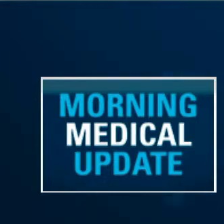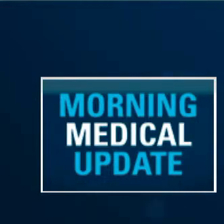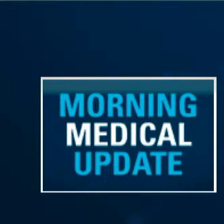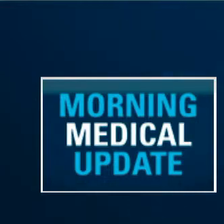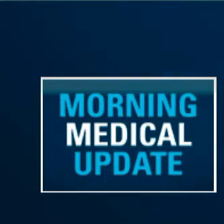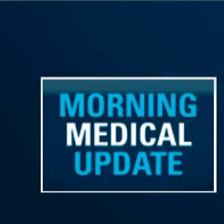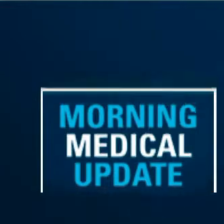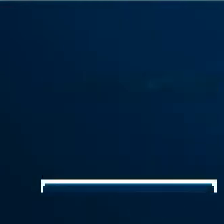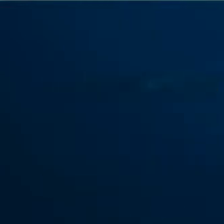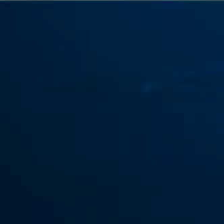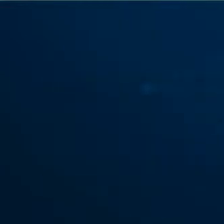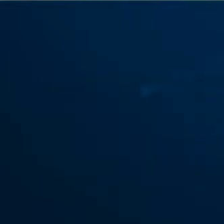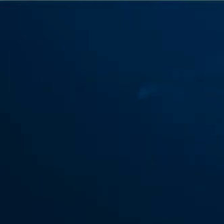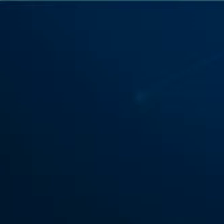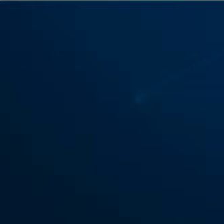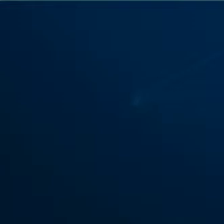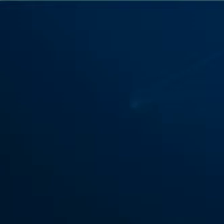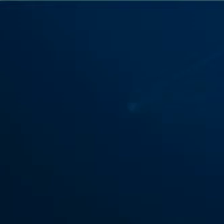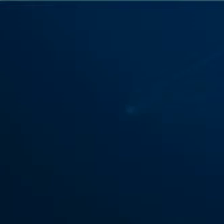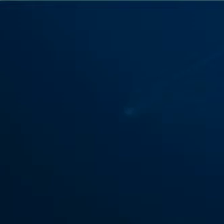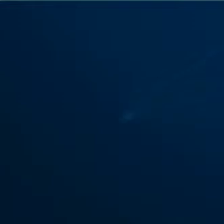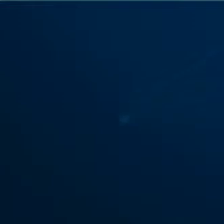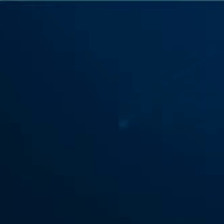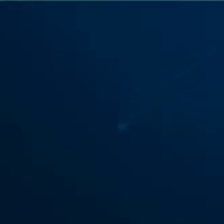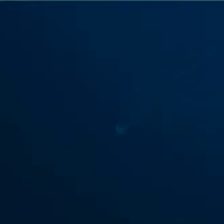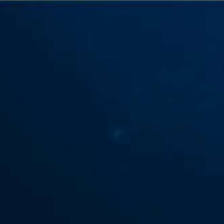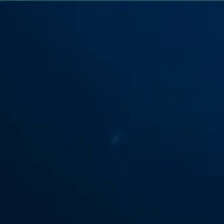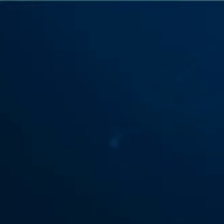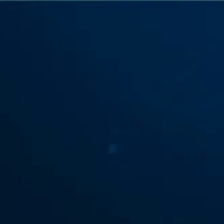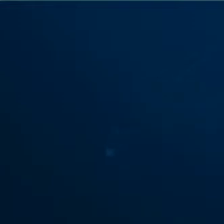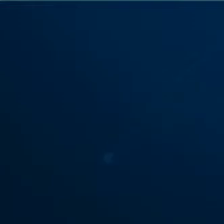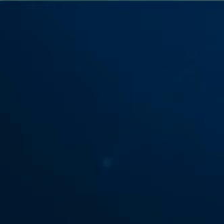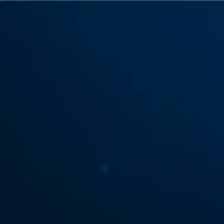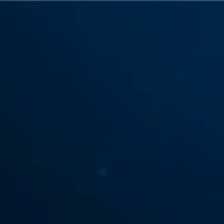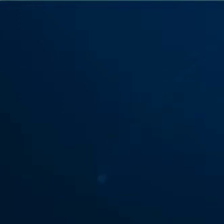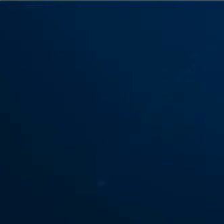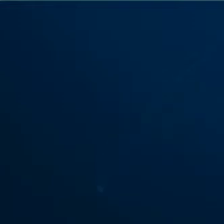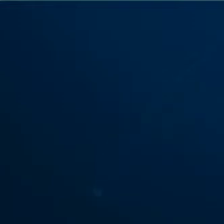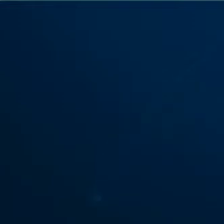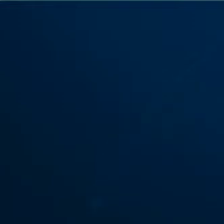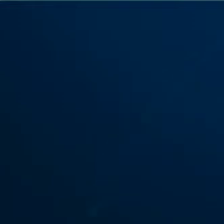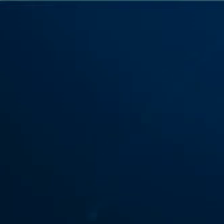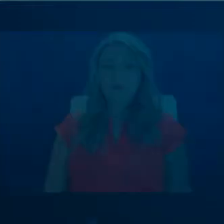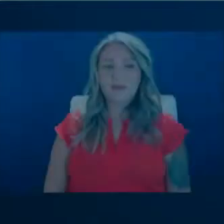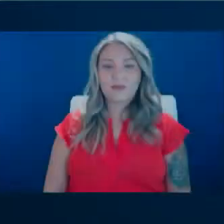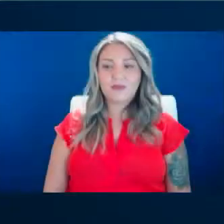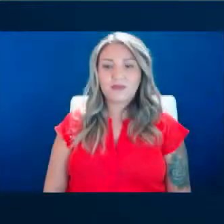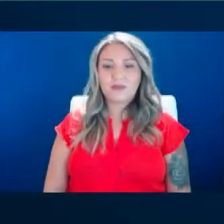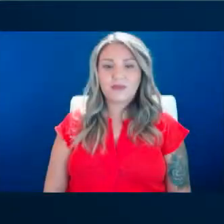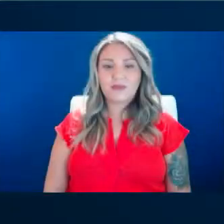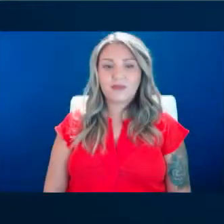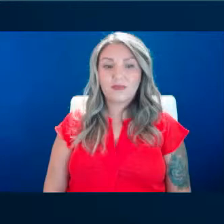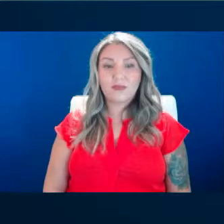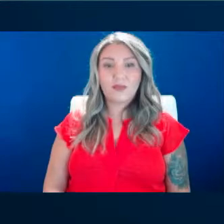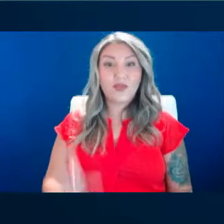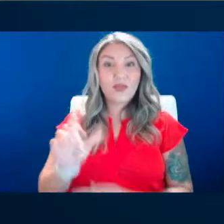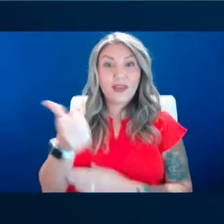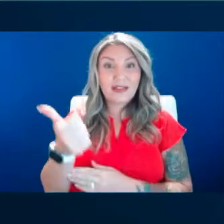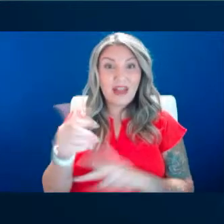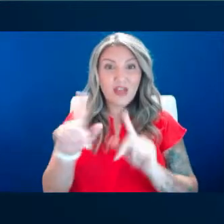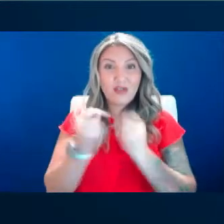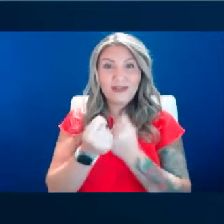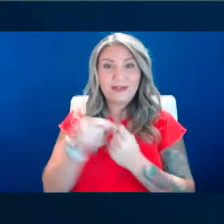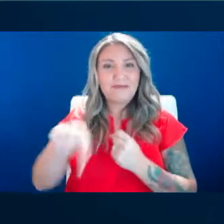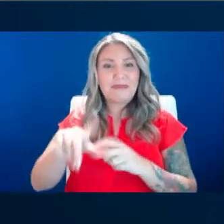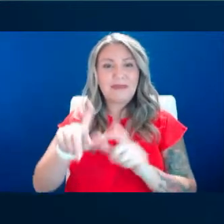in Oregon just a few days ago. They took their leg of the trip. They passed off to another team. This team started